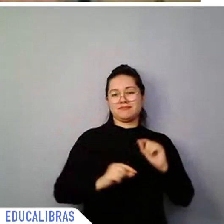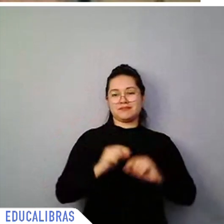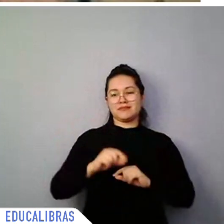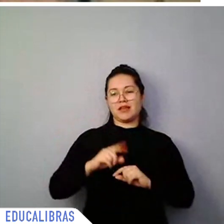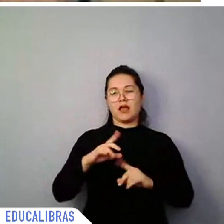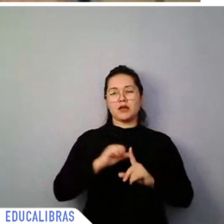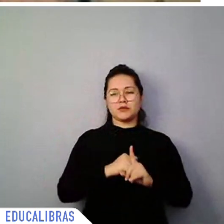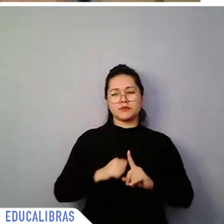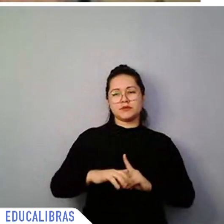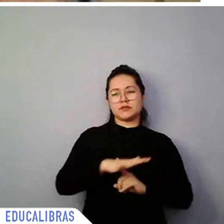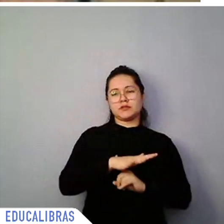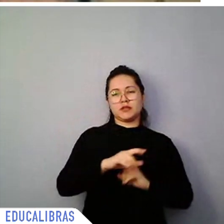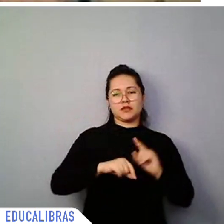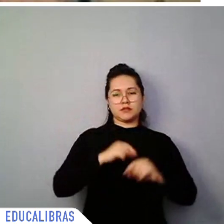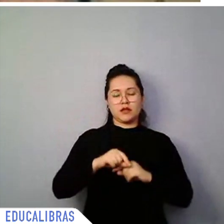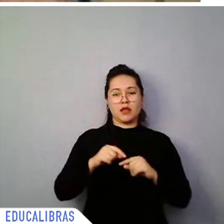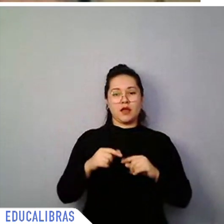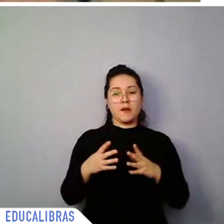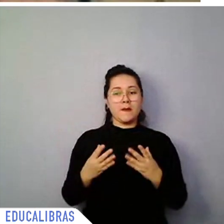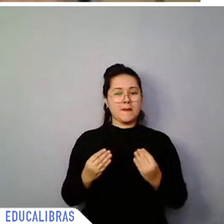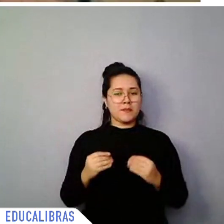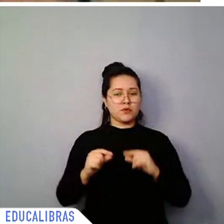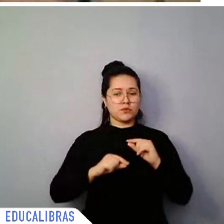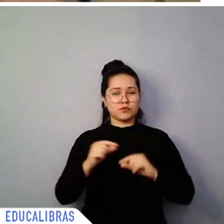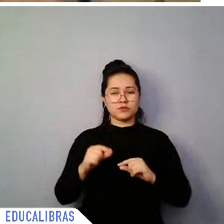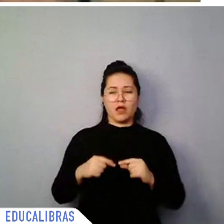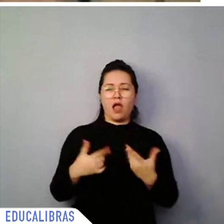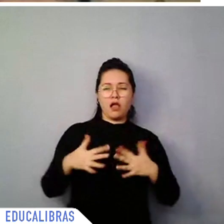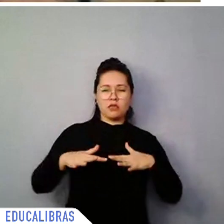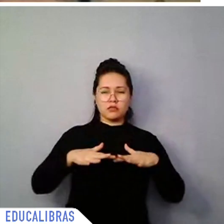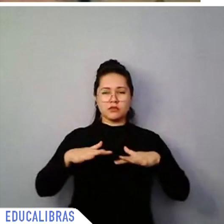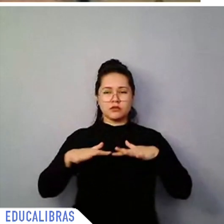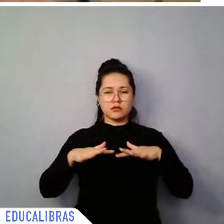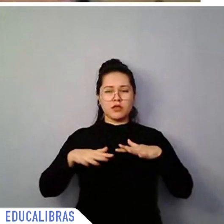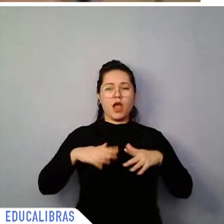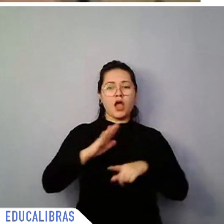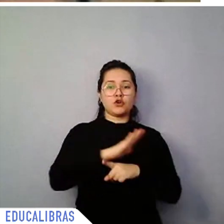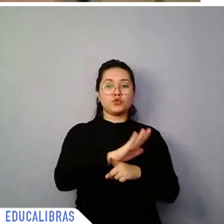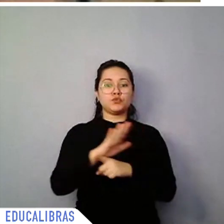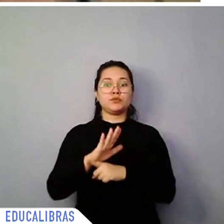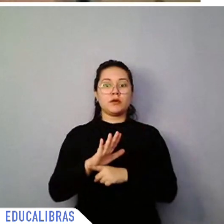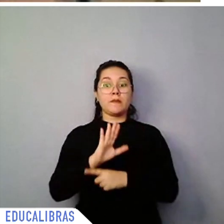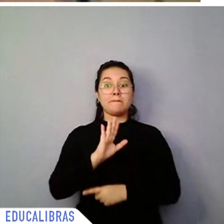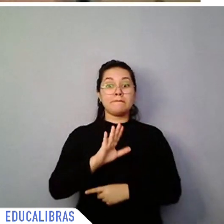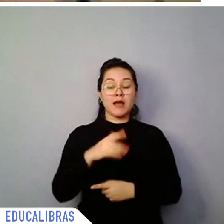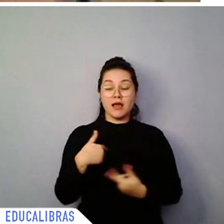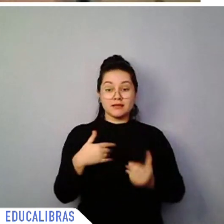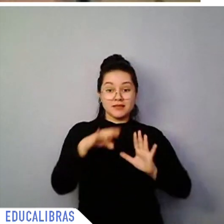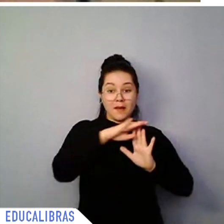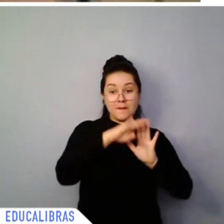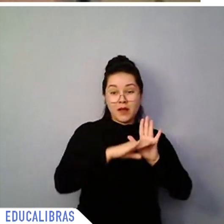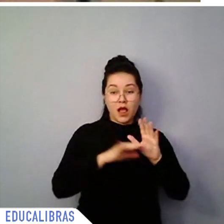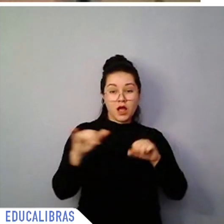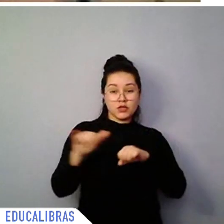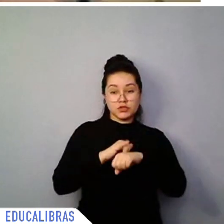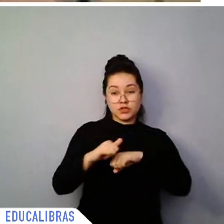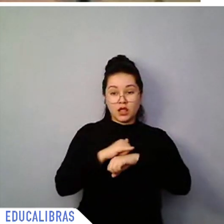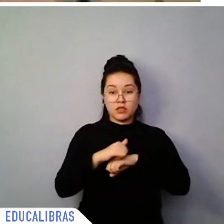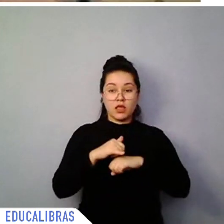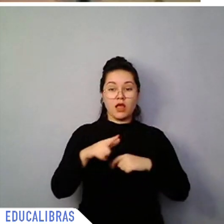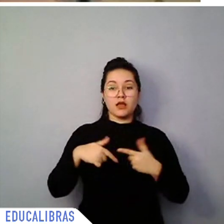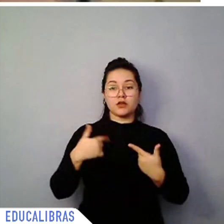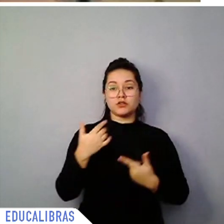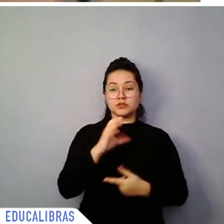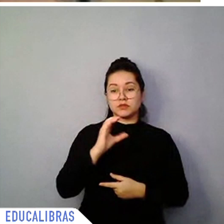the continuity of this, because the civil society is really mobilized. But if we do not have